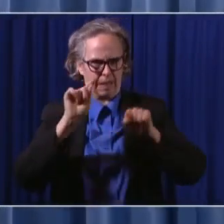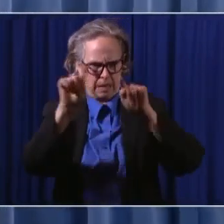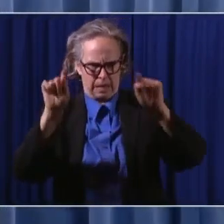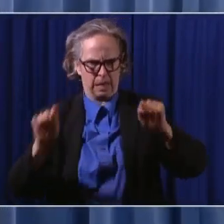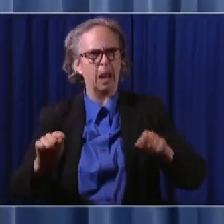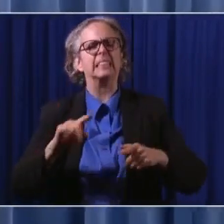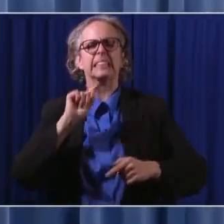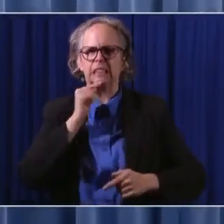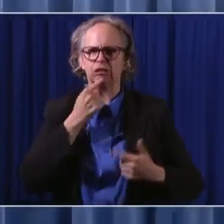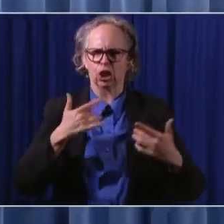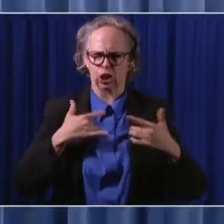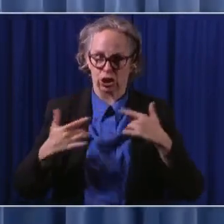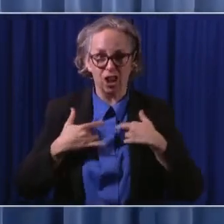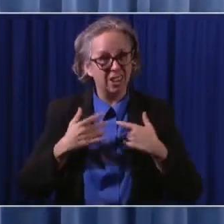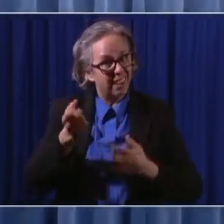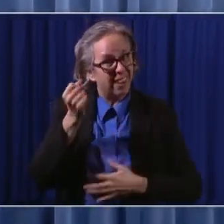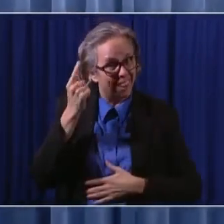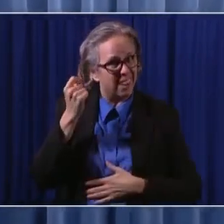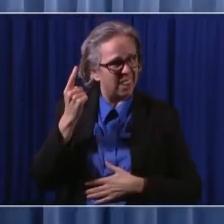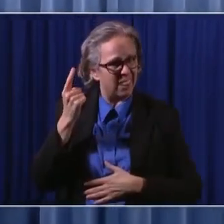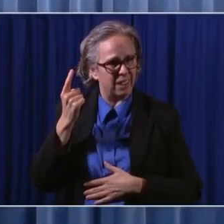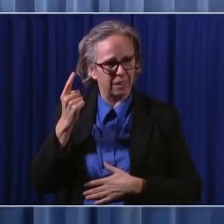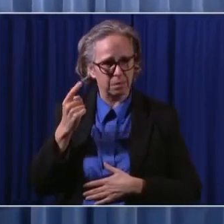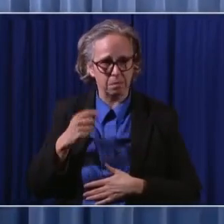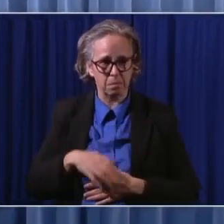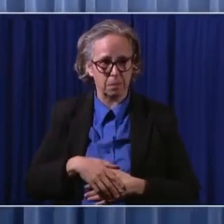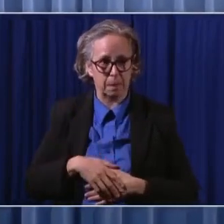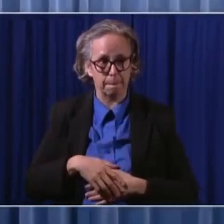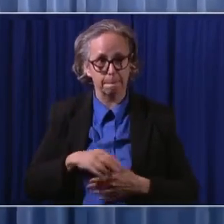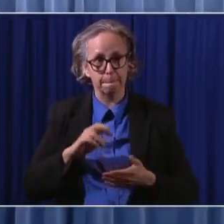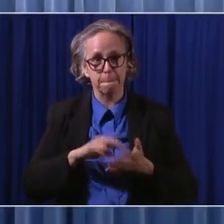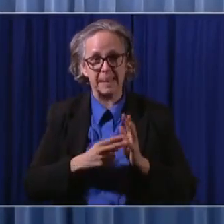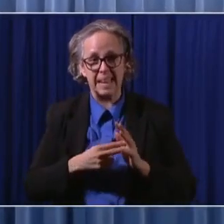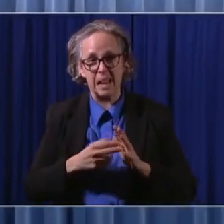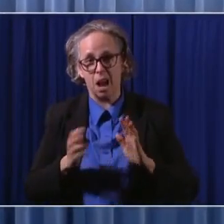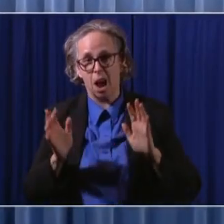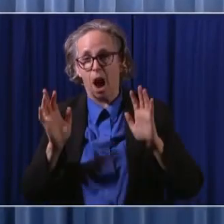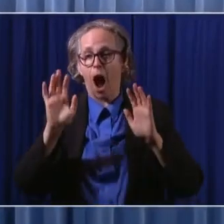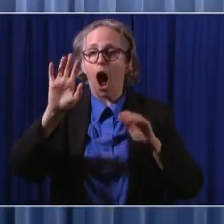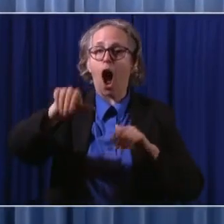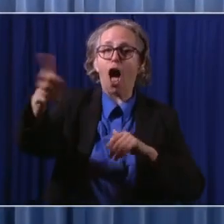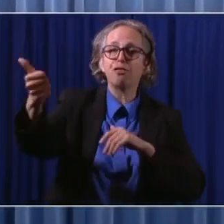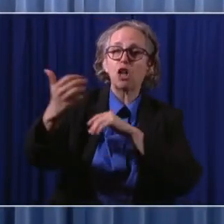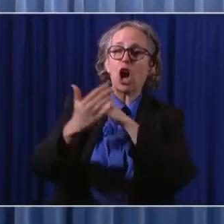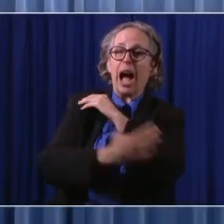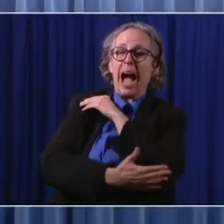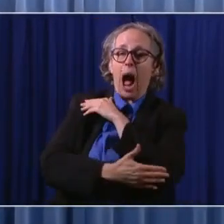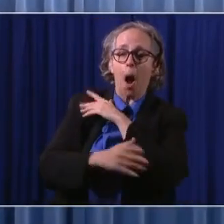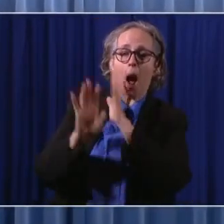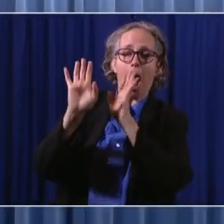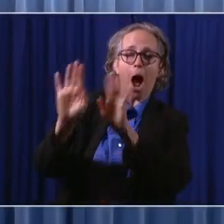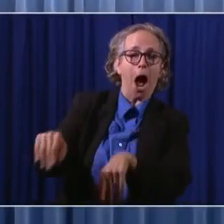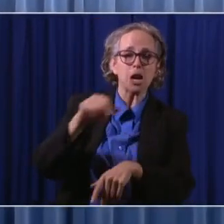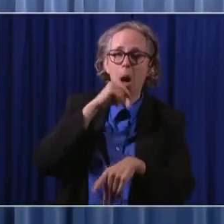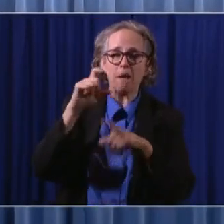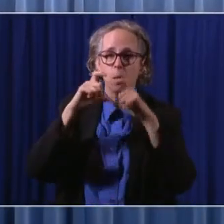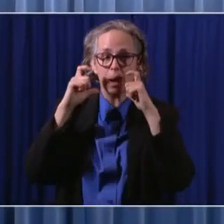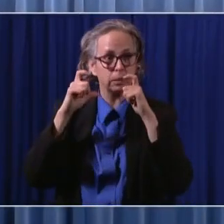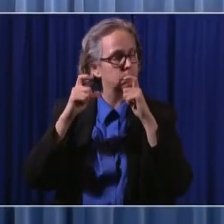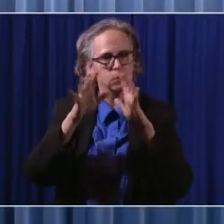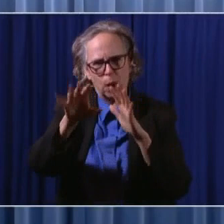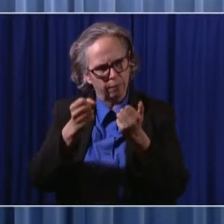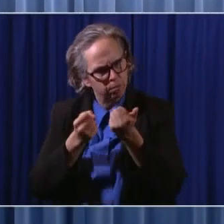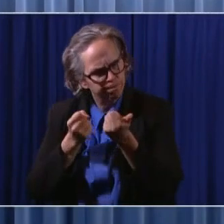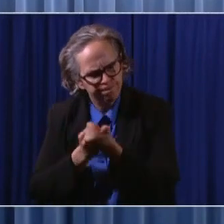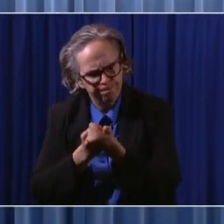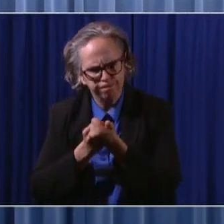not wear a mask, or we wouldn't ask them to wear a mask in public in every other county. We really do. We think it's a good way for your county not